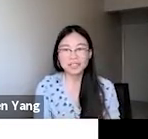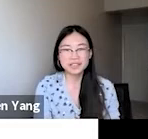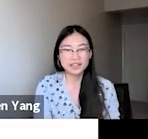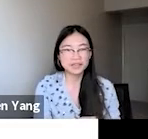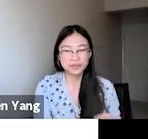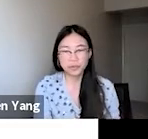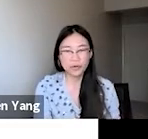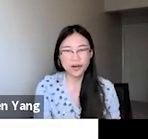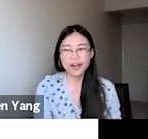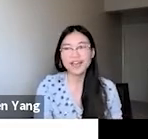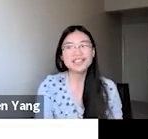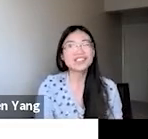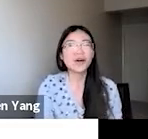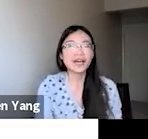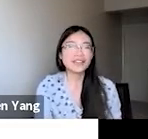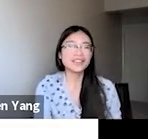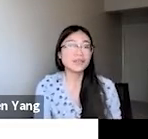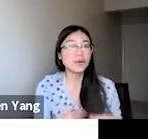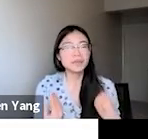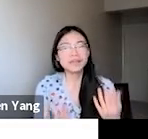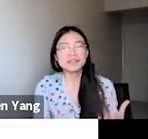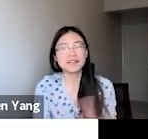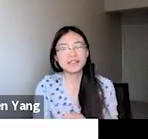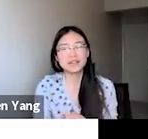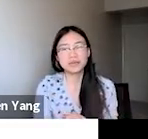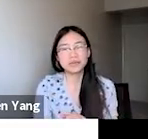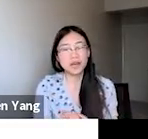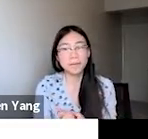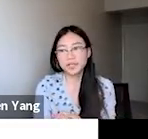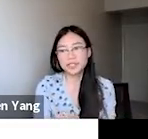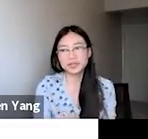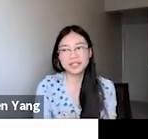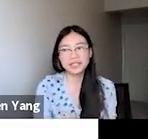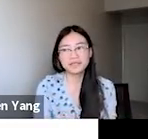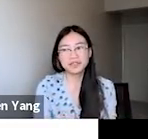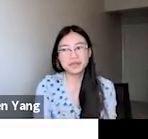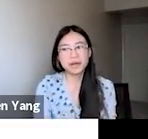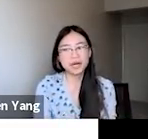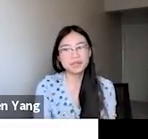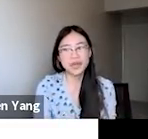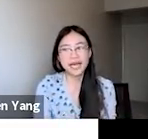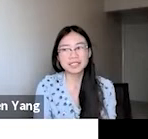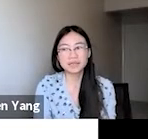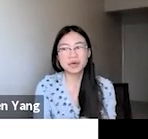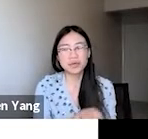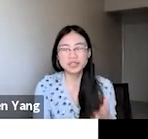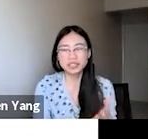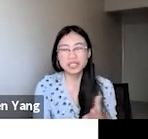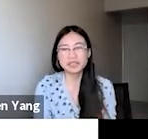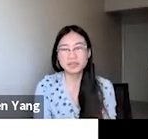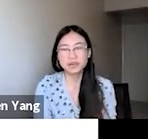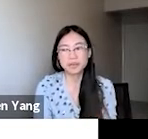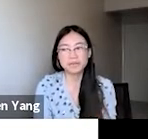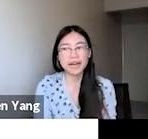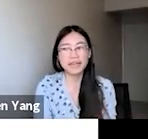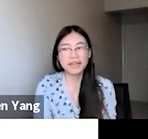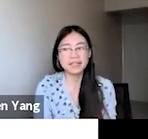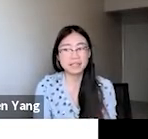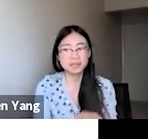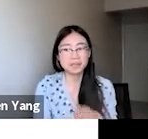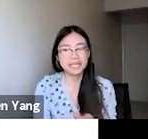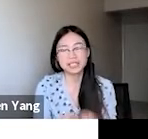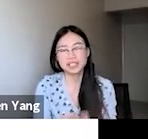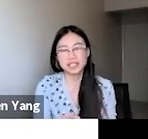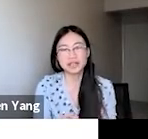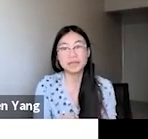a noise on the floor. So I think there will be another good opportunity for the mom to ask more questions or provide